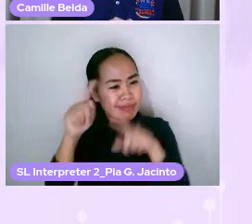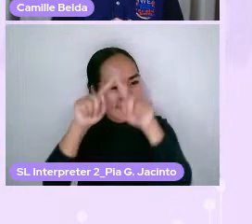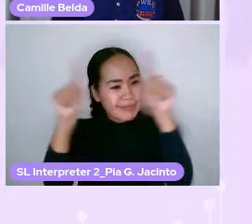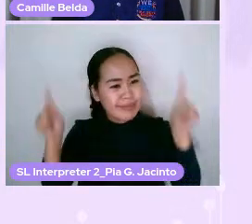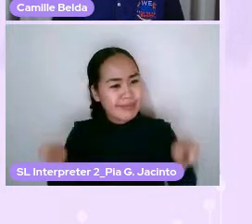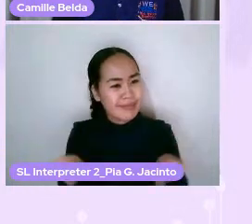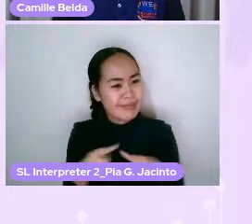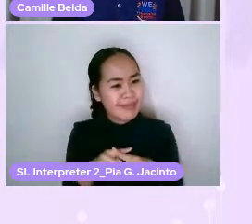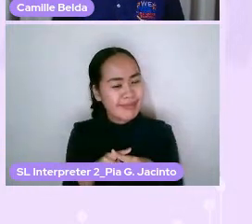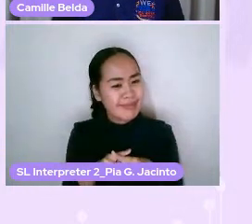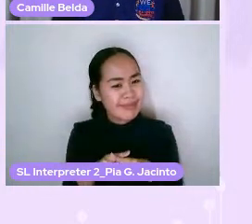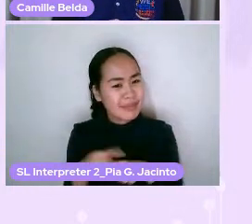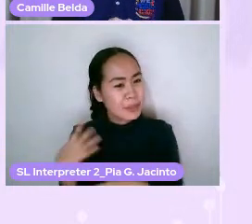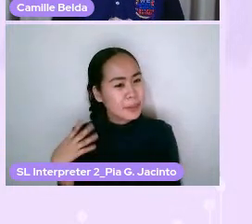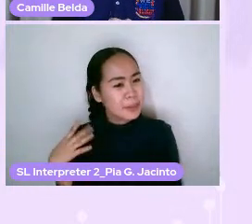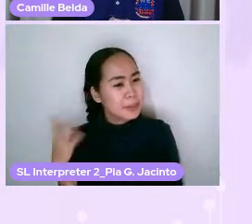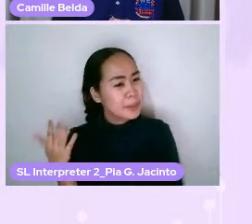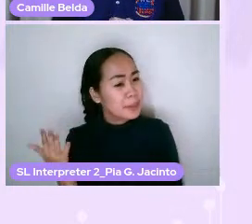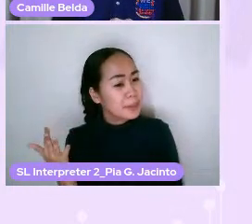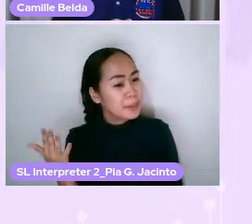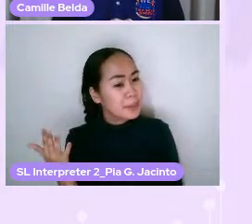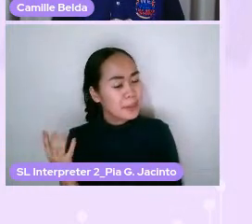Okay, we're getting answers.